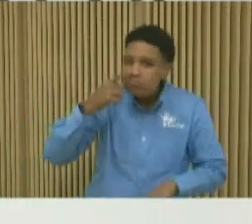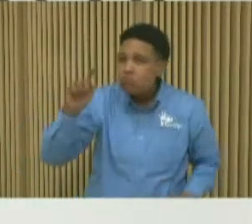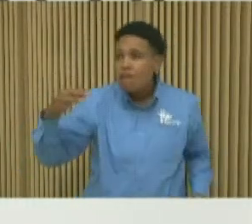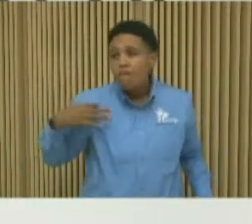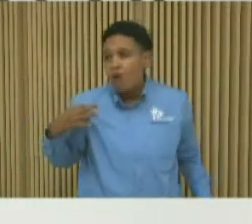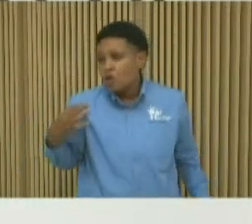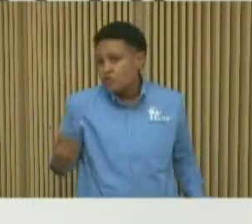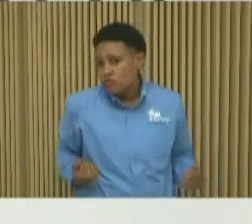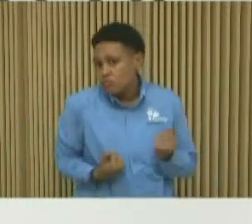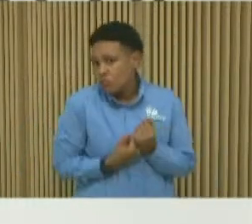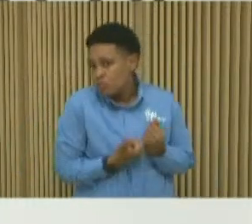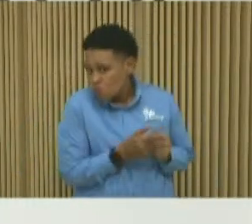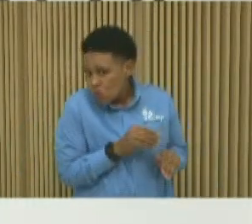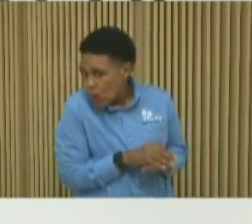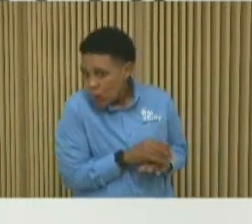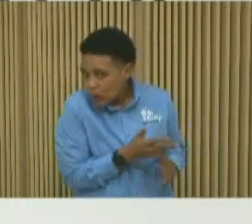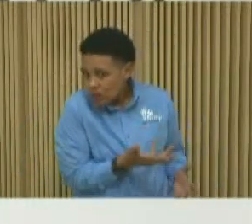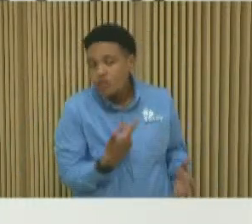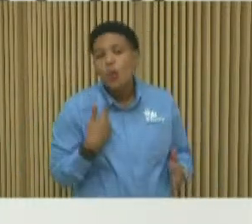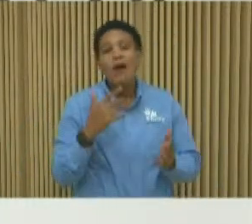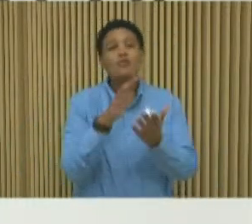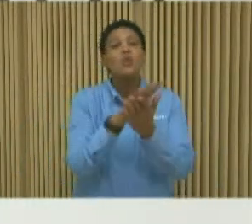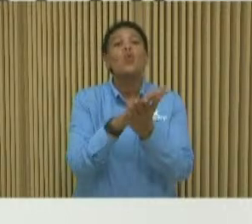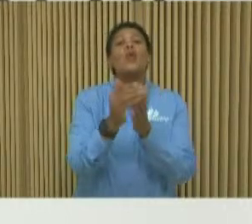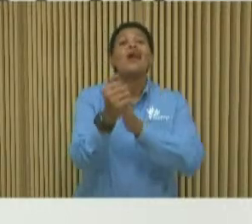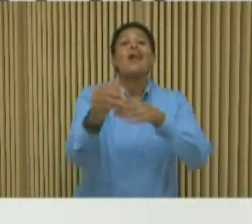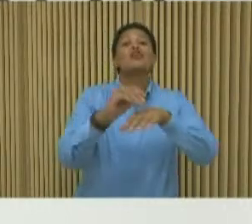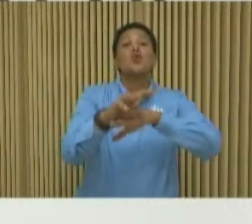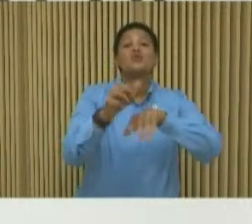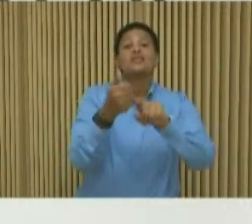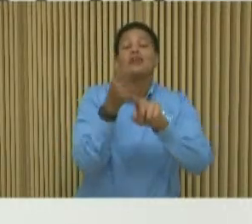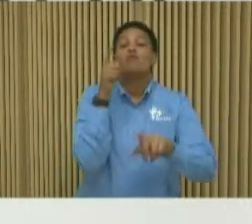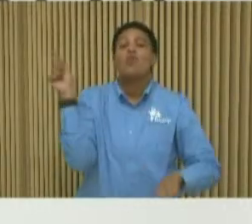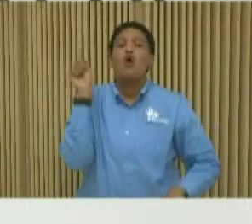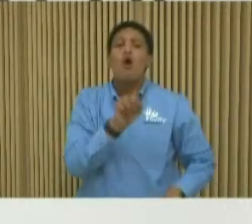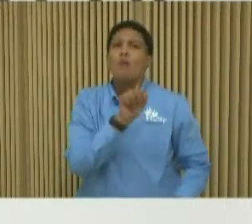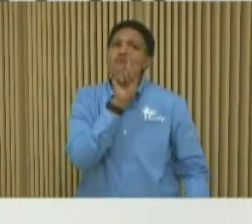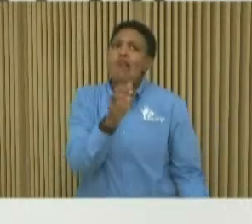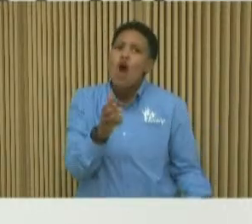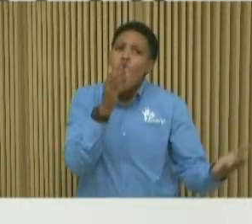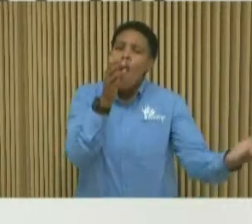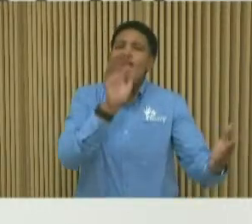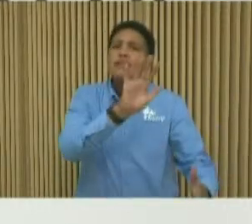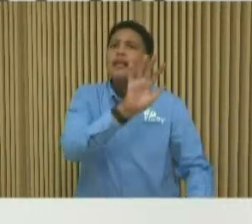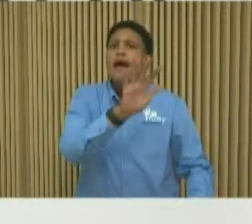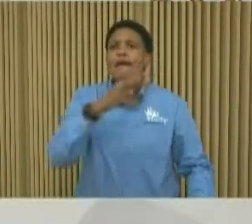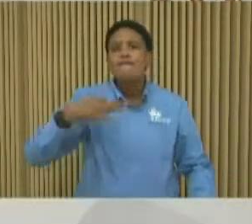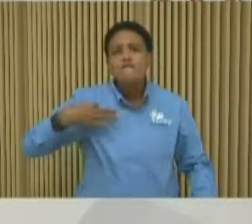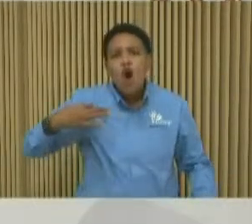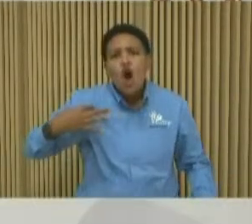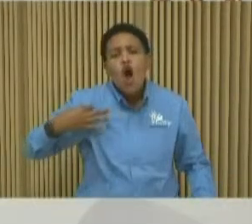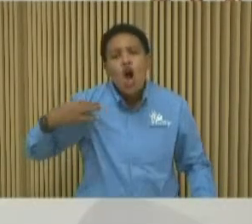we had school guidance counselors who would come and offer their volunteer for 2